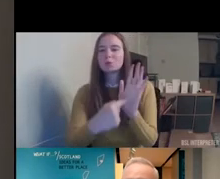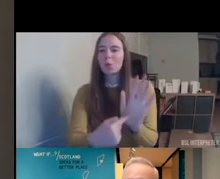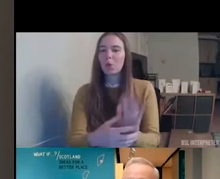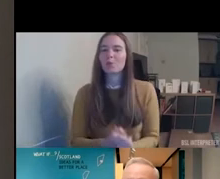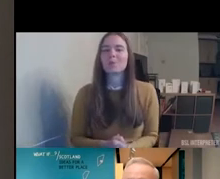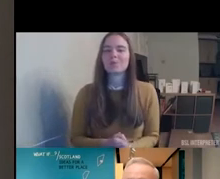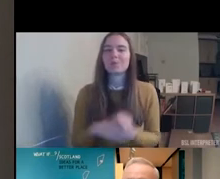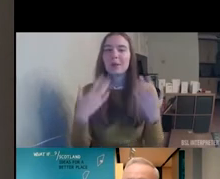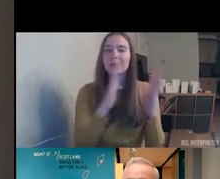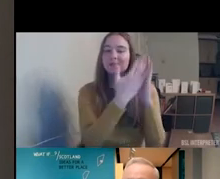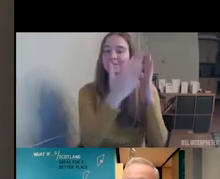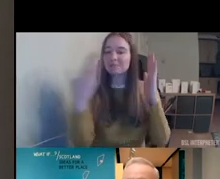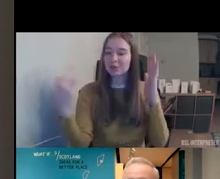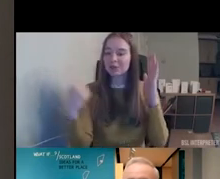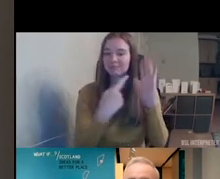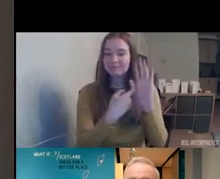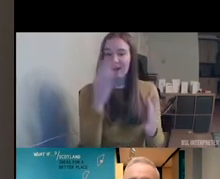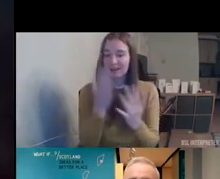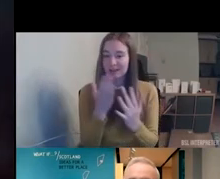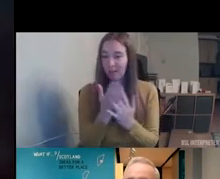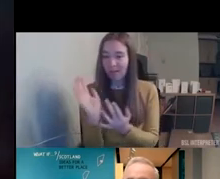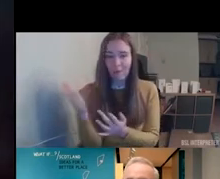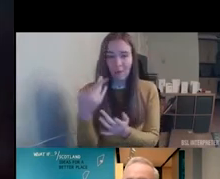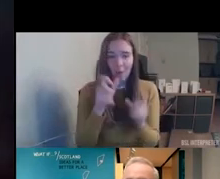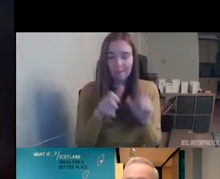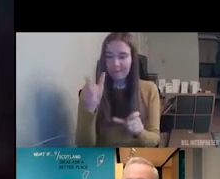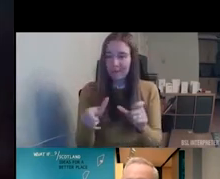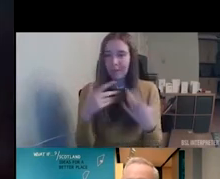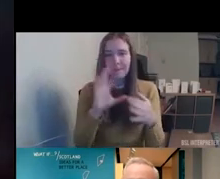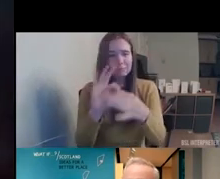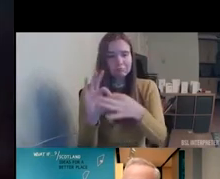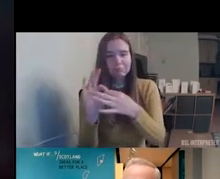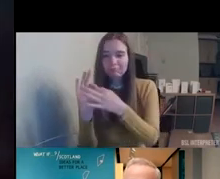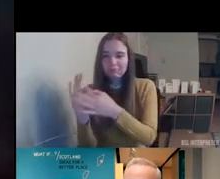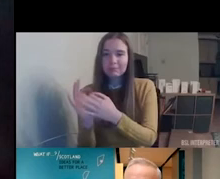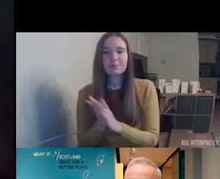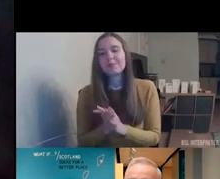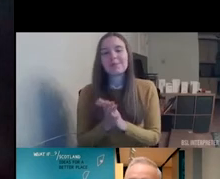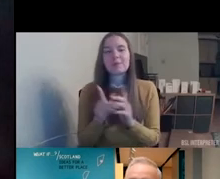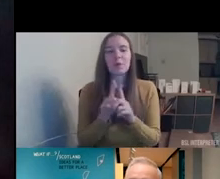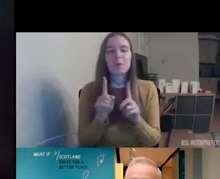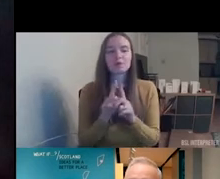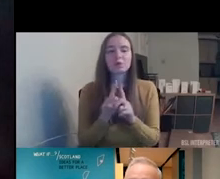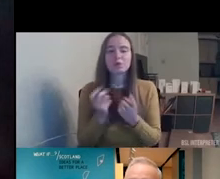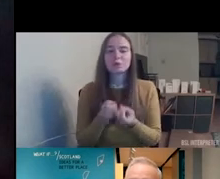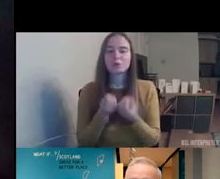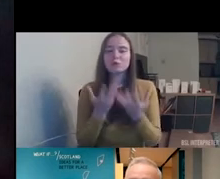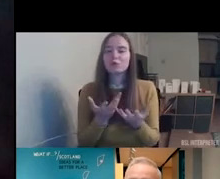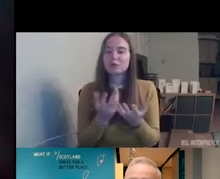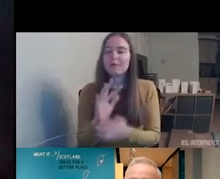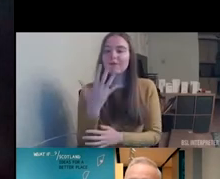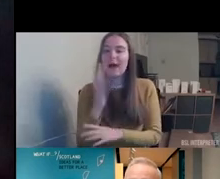exhibition. They're very accessible to the people who've been engaging with them. But we've also produced a series of five films